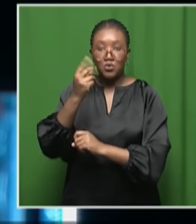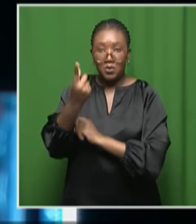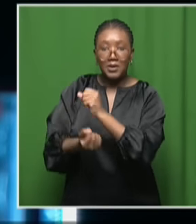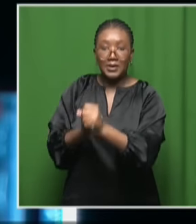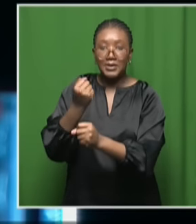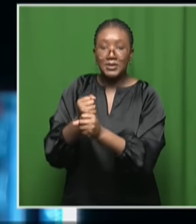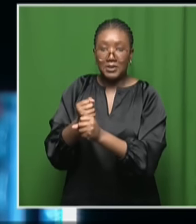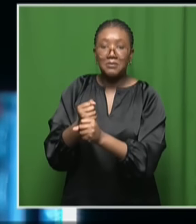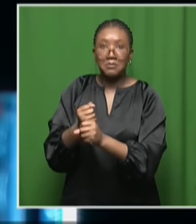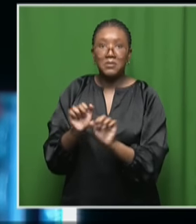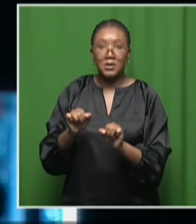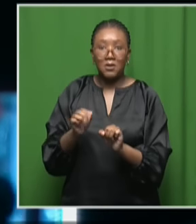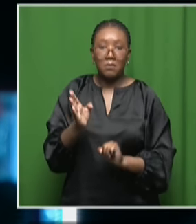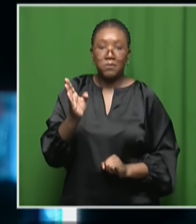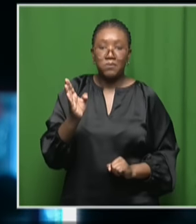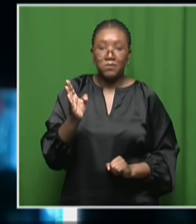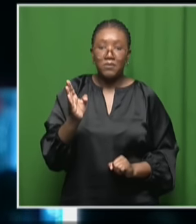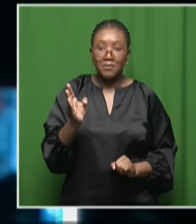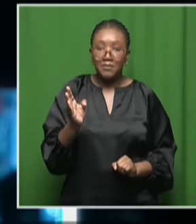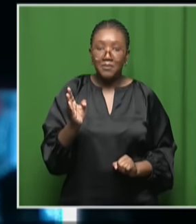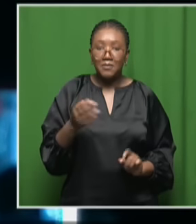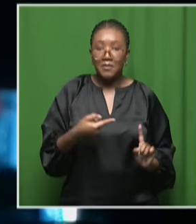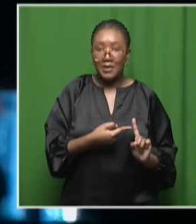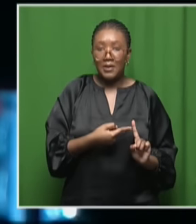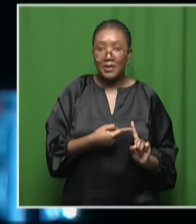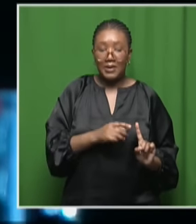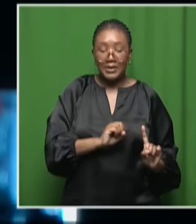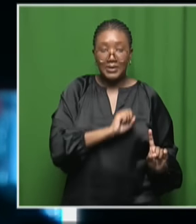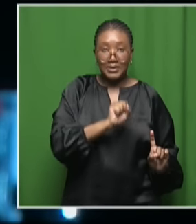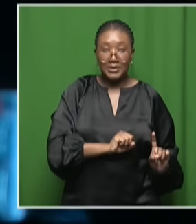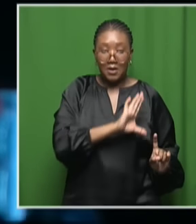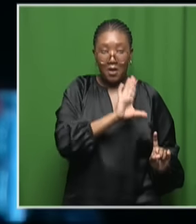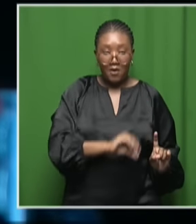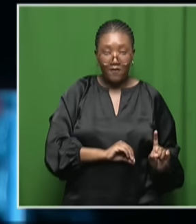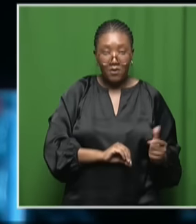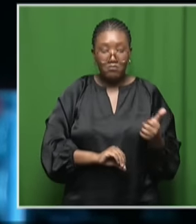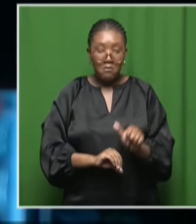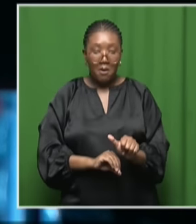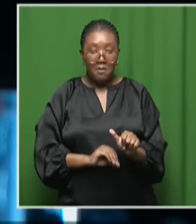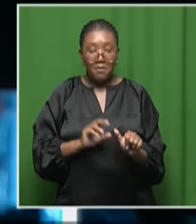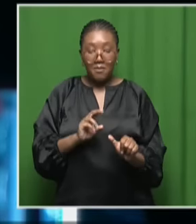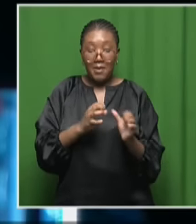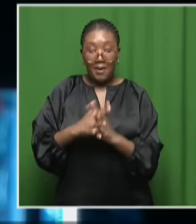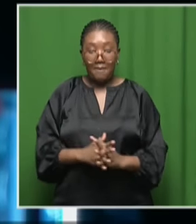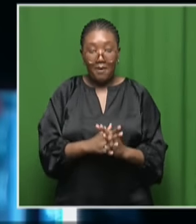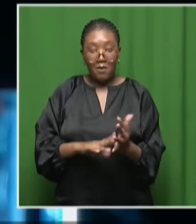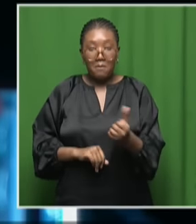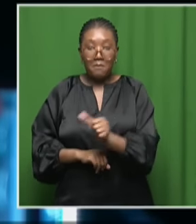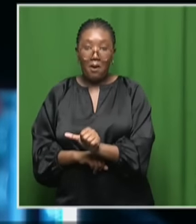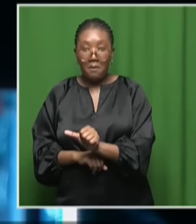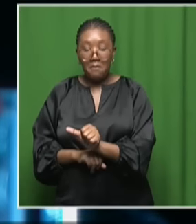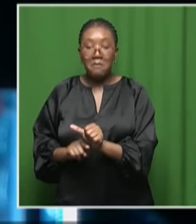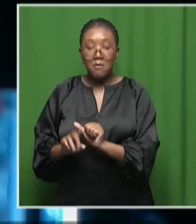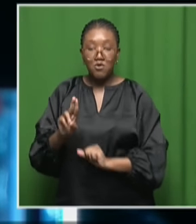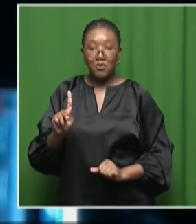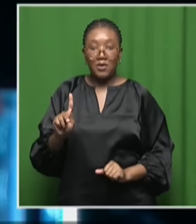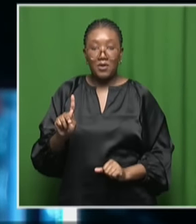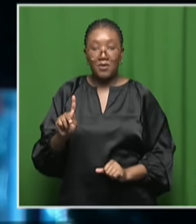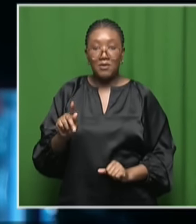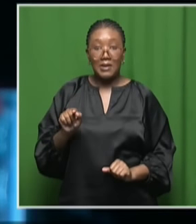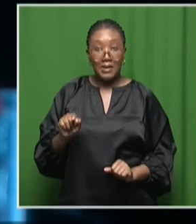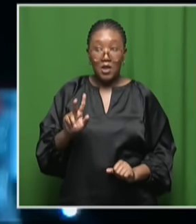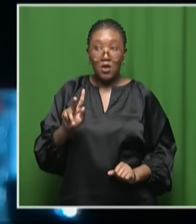States. So it will be South Africa, the United States of America, and then the UK. But I mean, we've heard from the UK president being very complimentary on